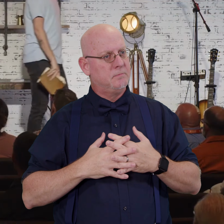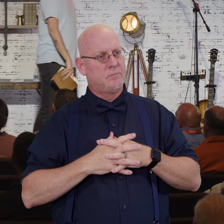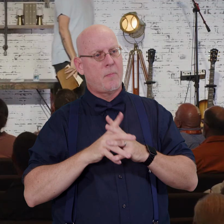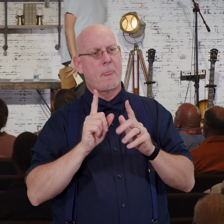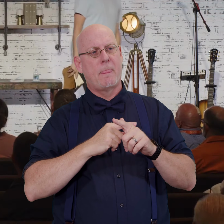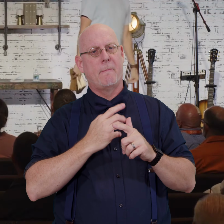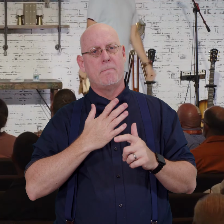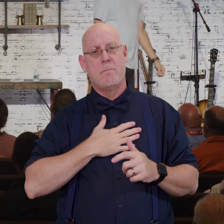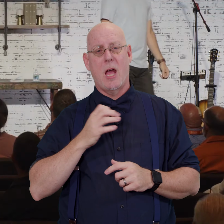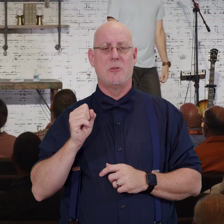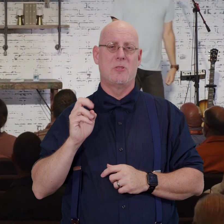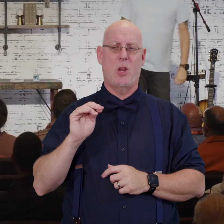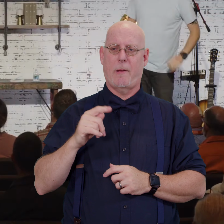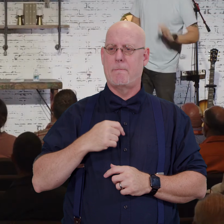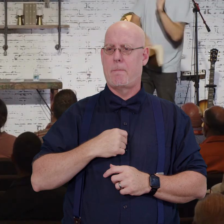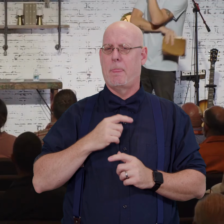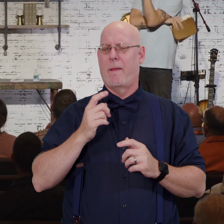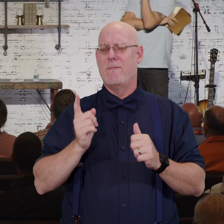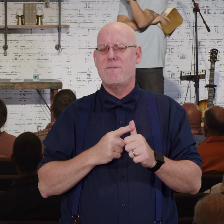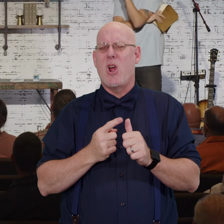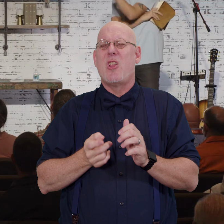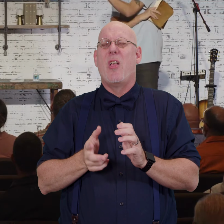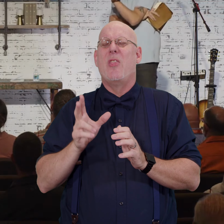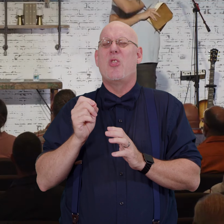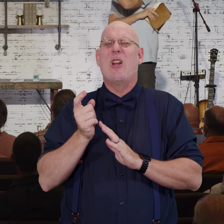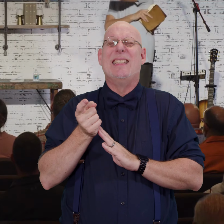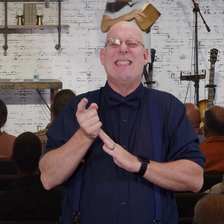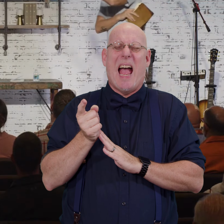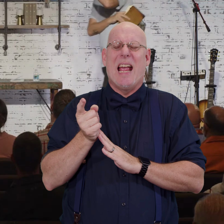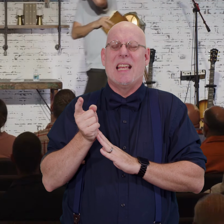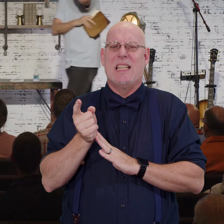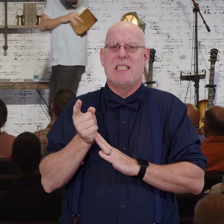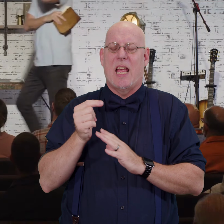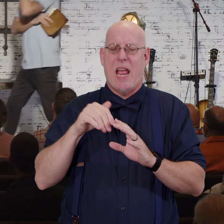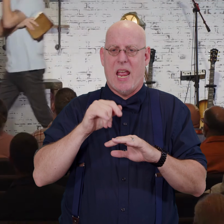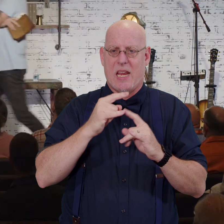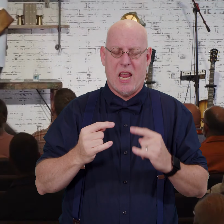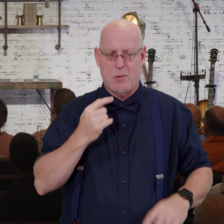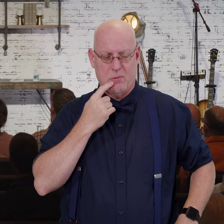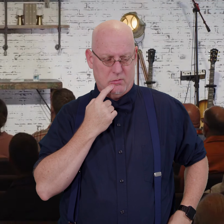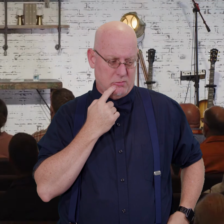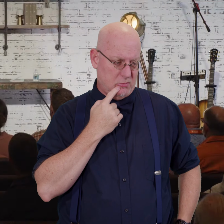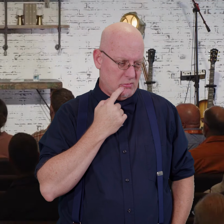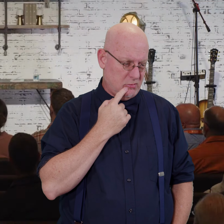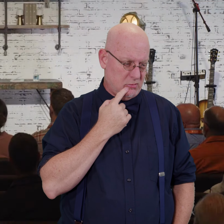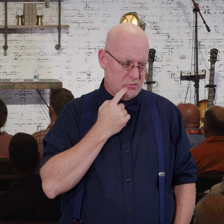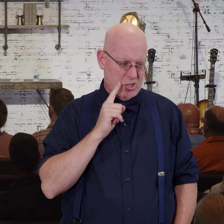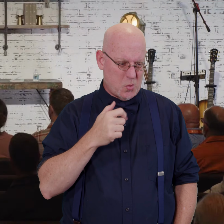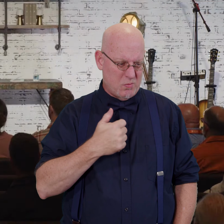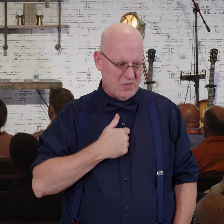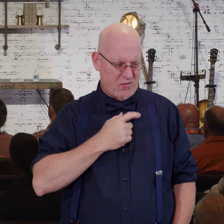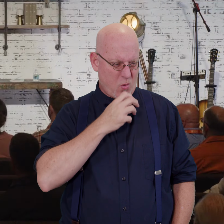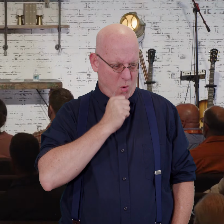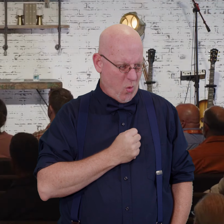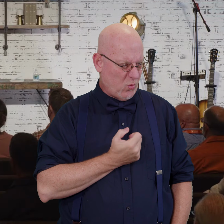And in my snark, within the first 30 seconds of being at camp, I'm going, dude, when did you get